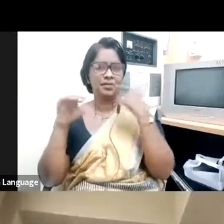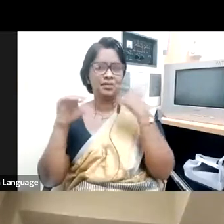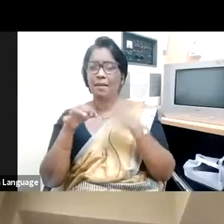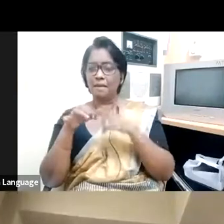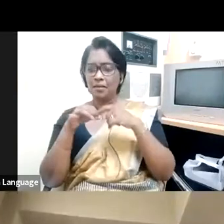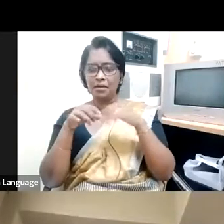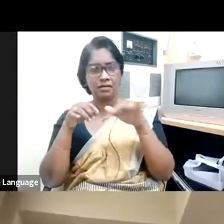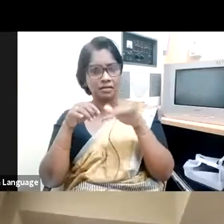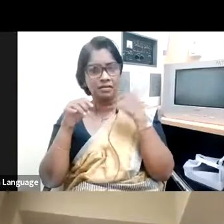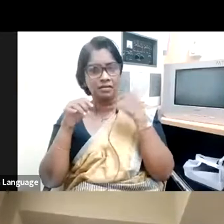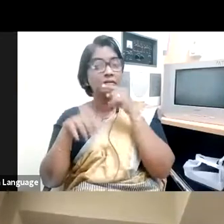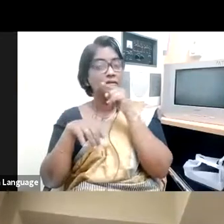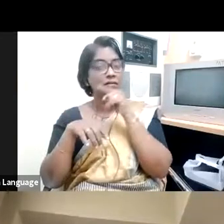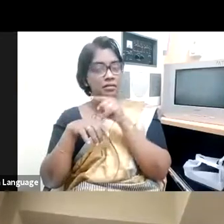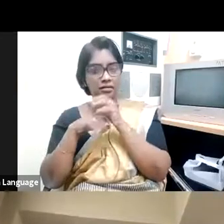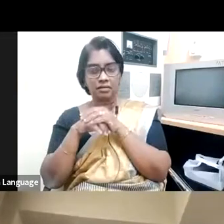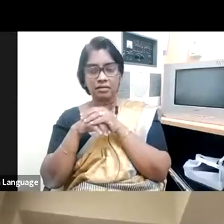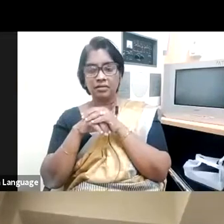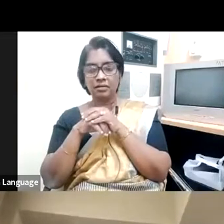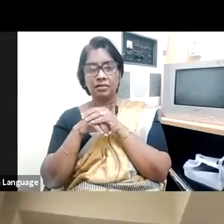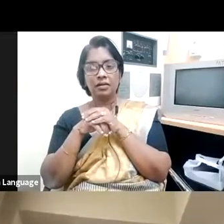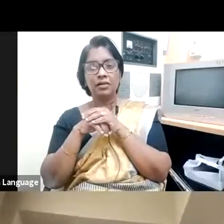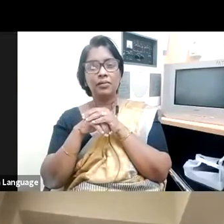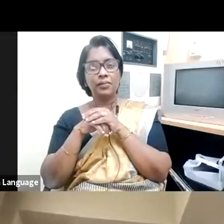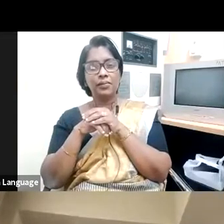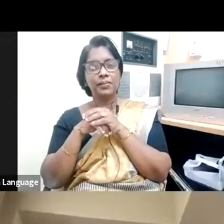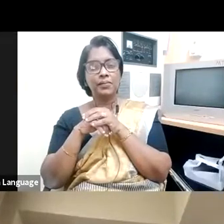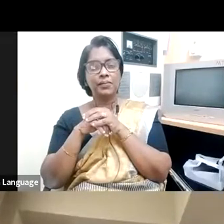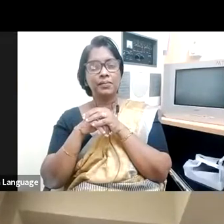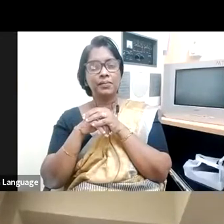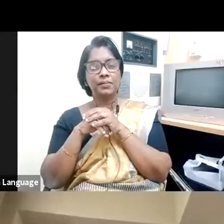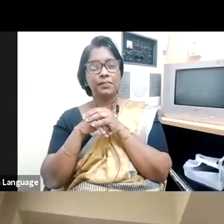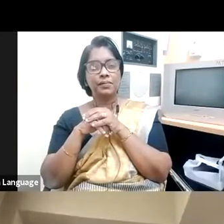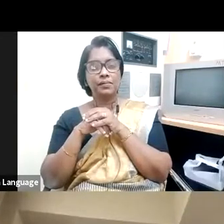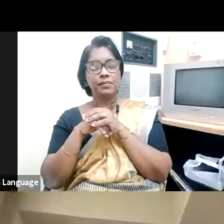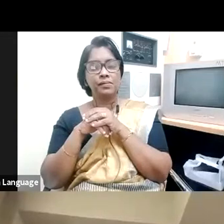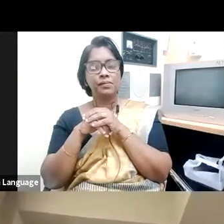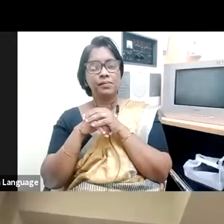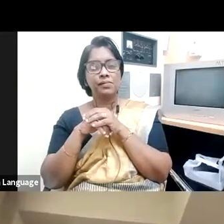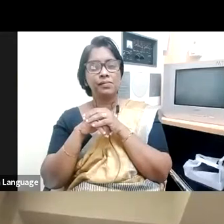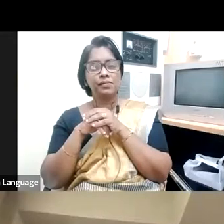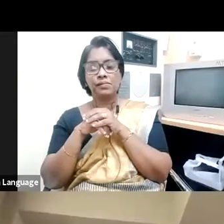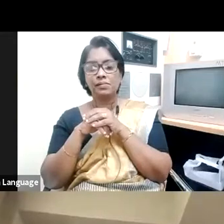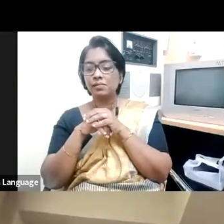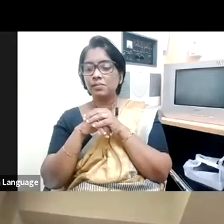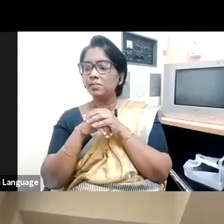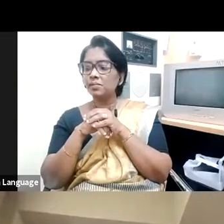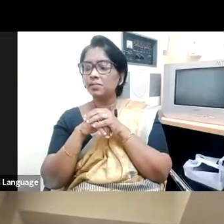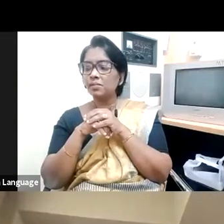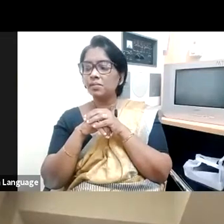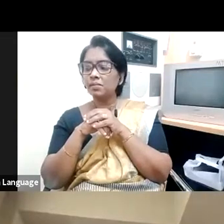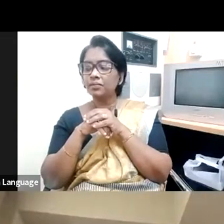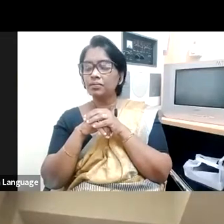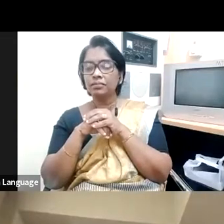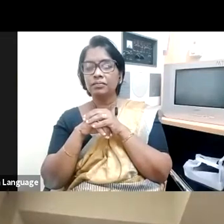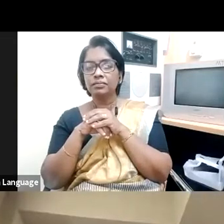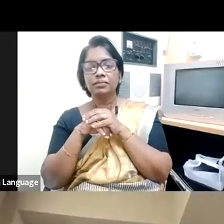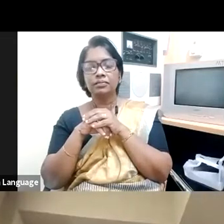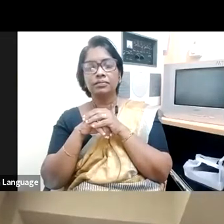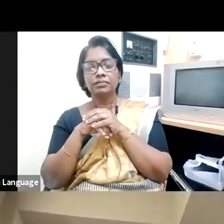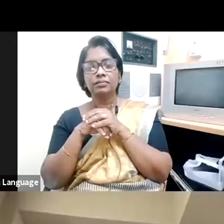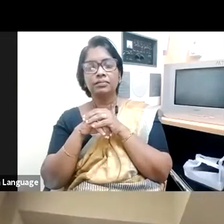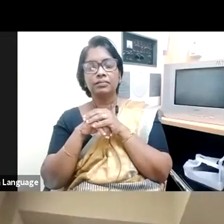the impact of M-Pesa, so there is someone in the audience who've used M-Pesa. I am deeply impressed how it has transformed